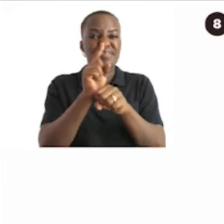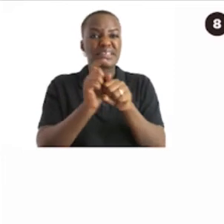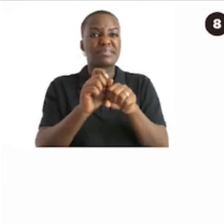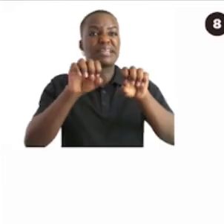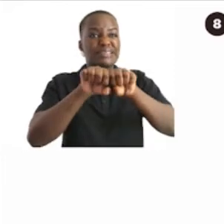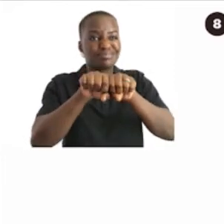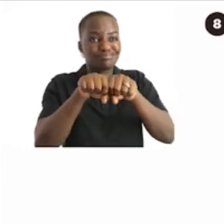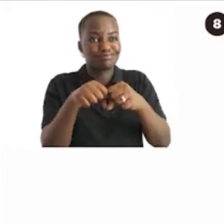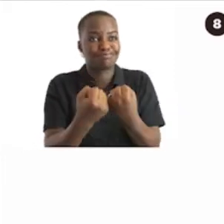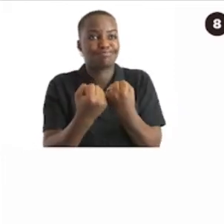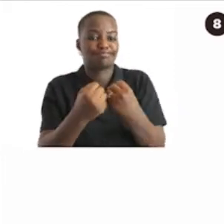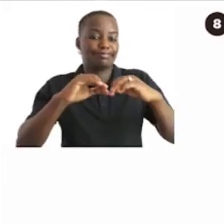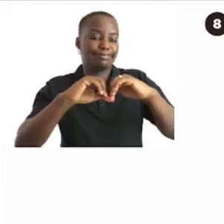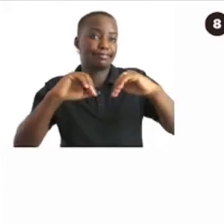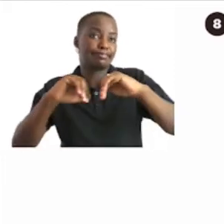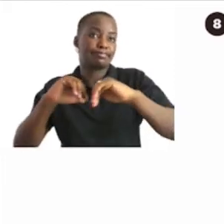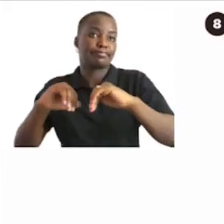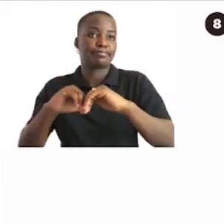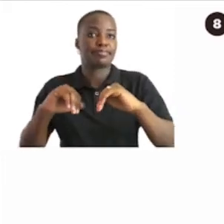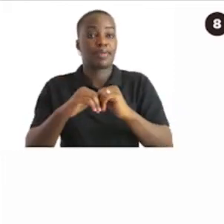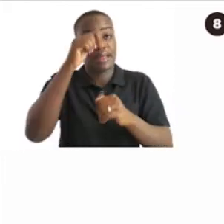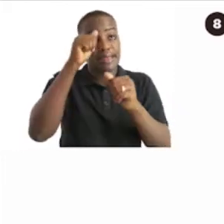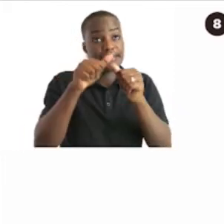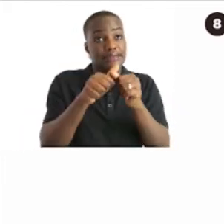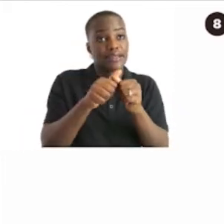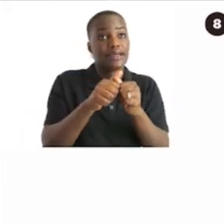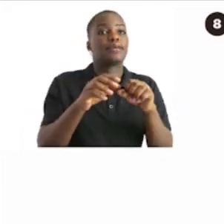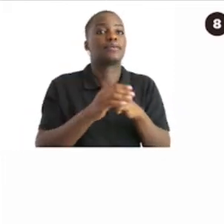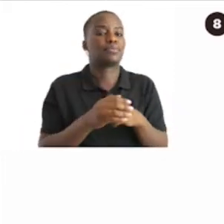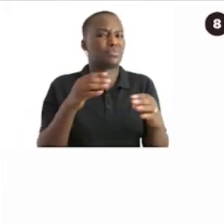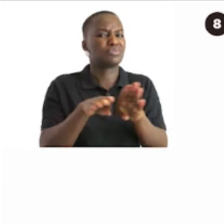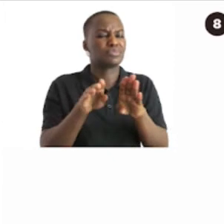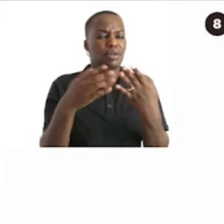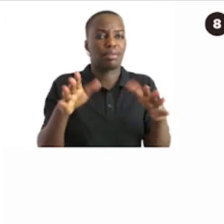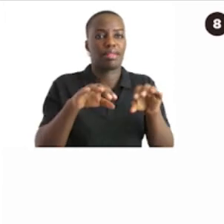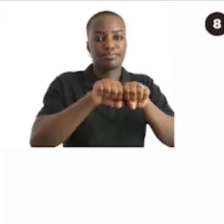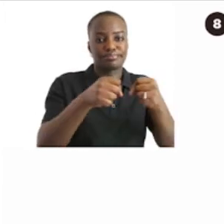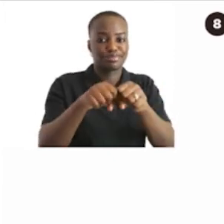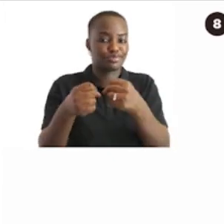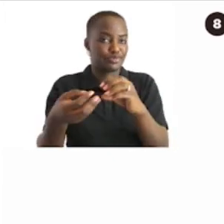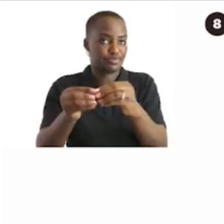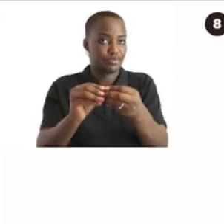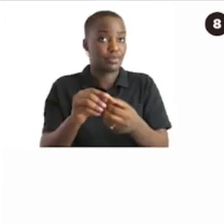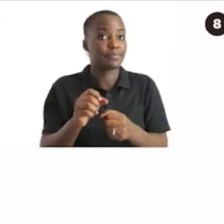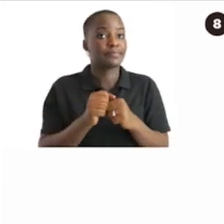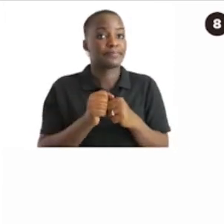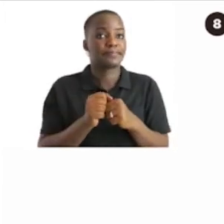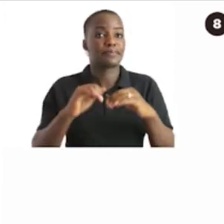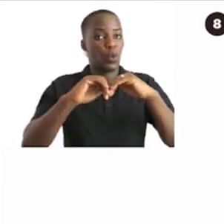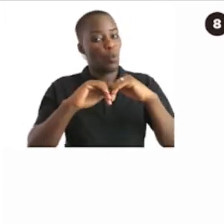process called decomposing. Remember, decomposing we did before, where we break down the number or